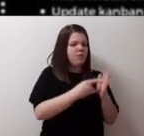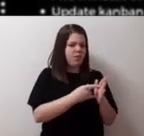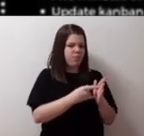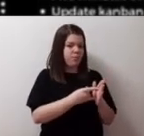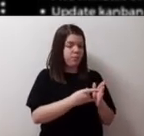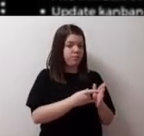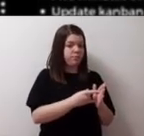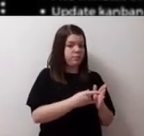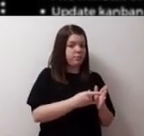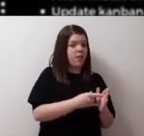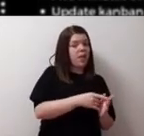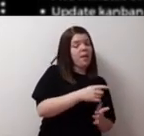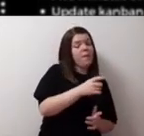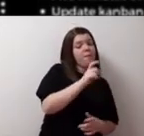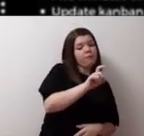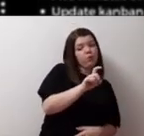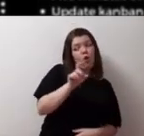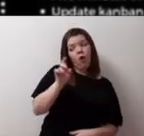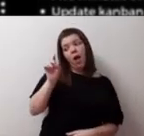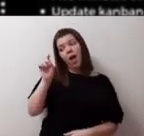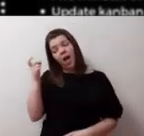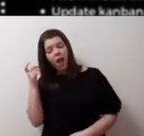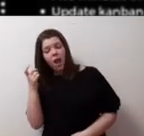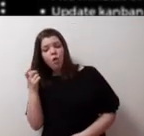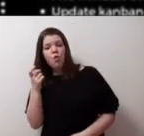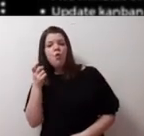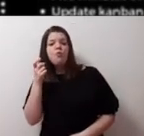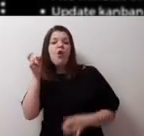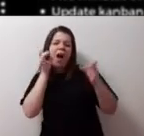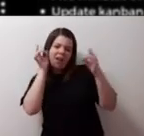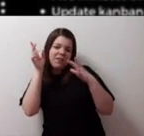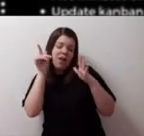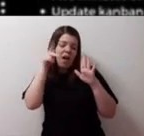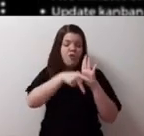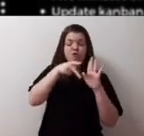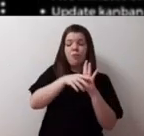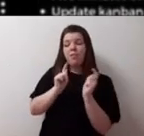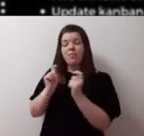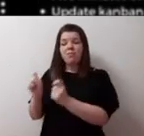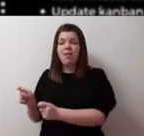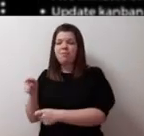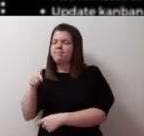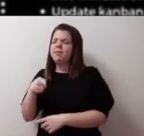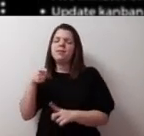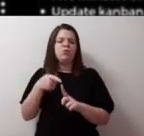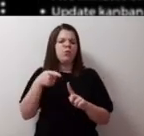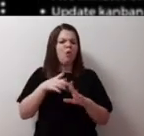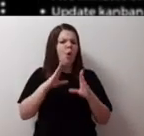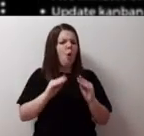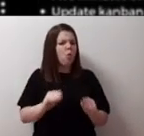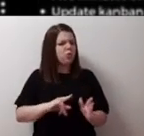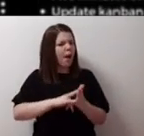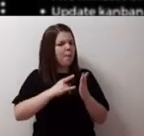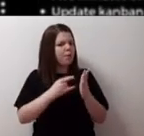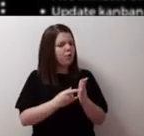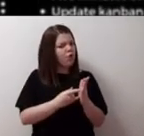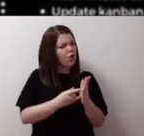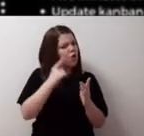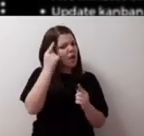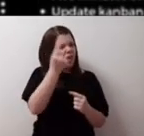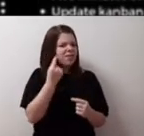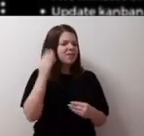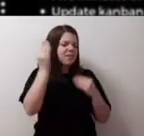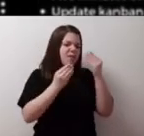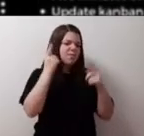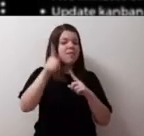According to the image, we must take into account 3 big blocks. First, planification block. Teacher add